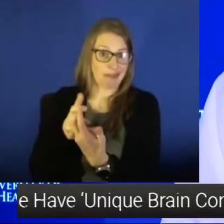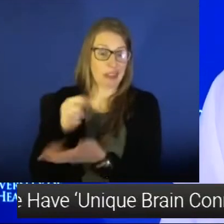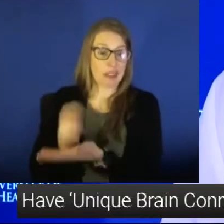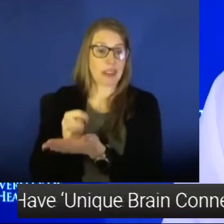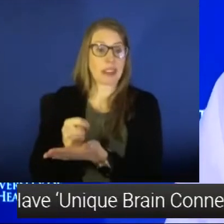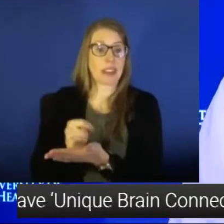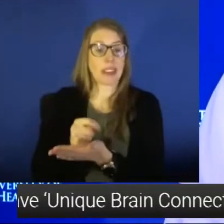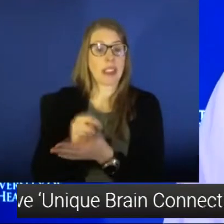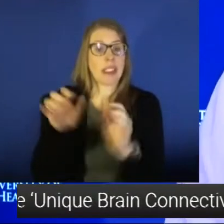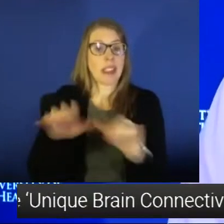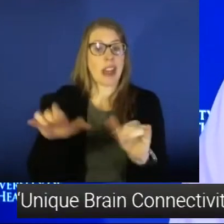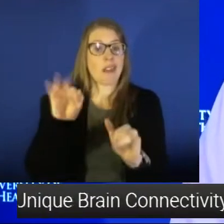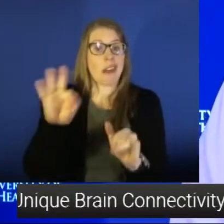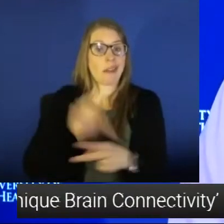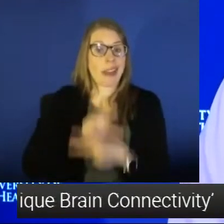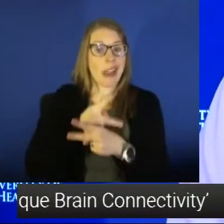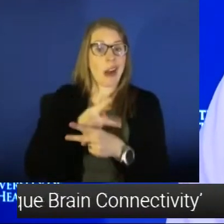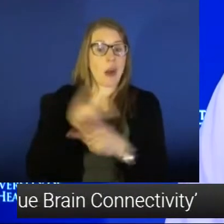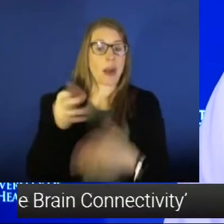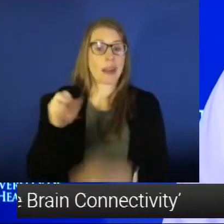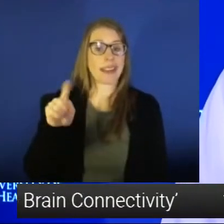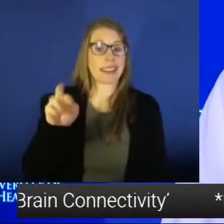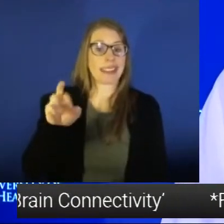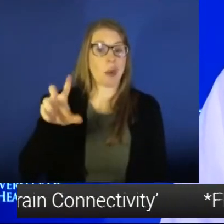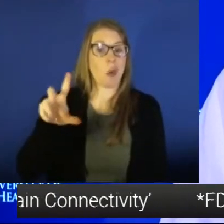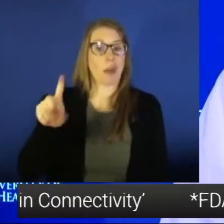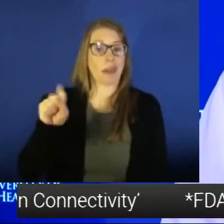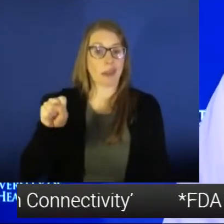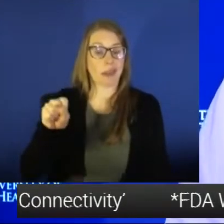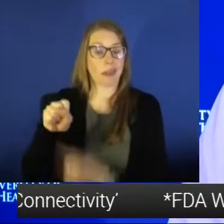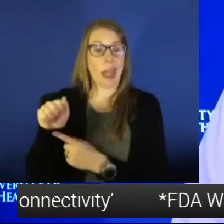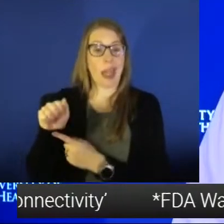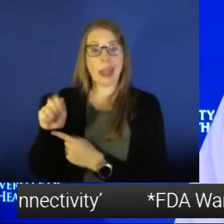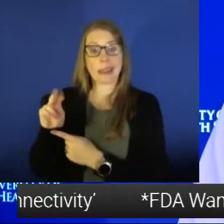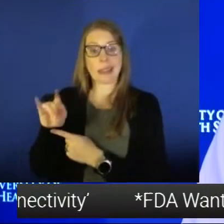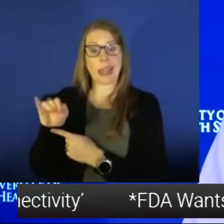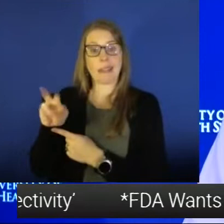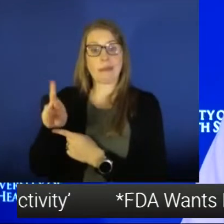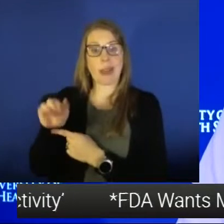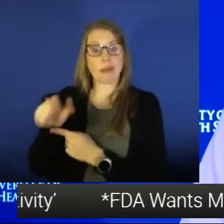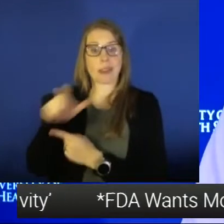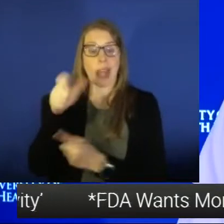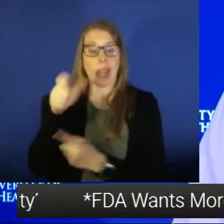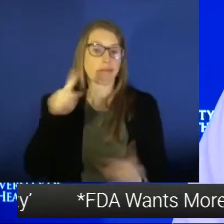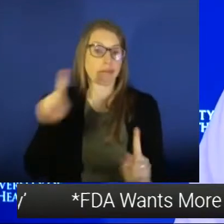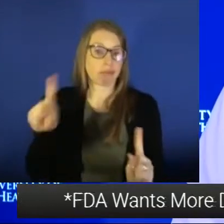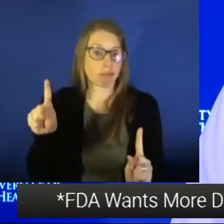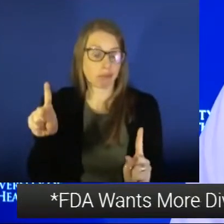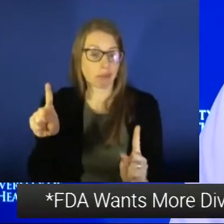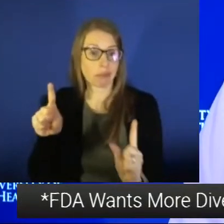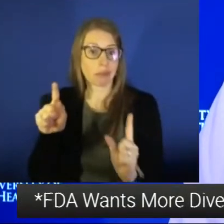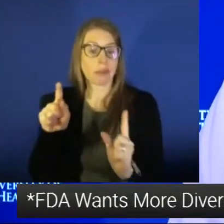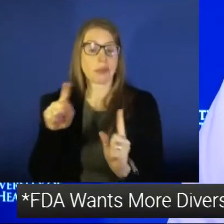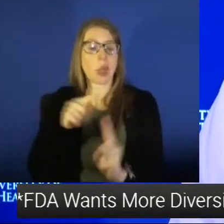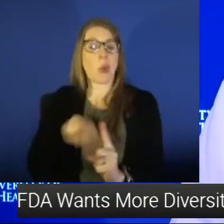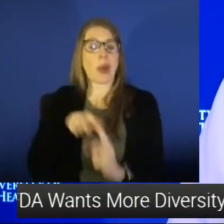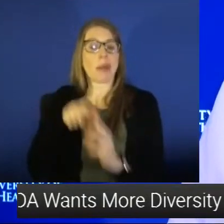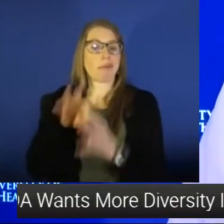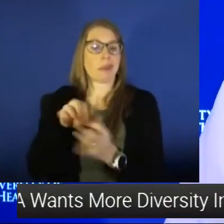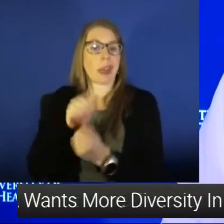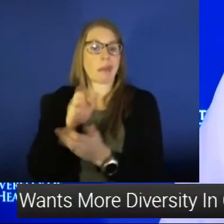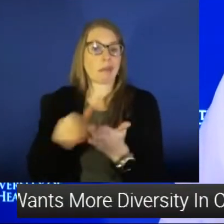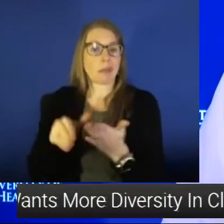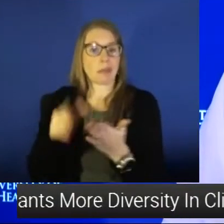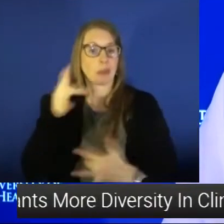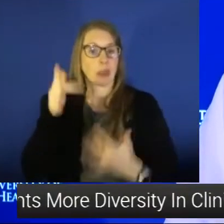was steroids. We knew the antivirals weren't working once you get to that section of the disease. So I think it is very important, and hopefully we'll